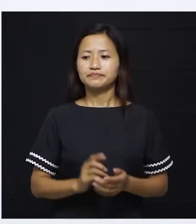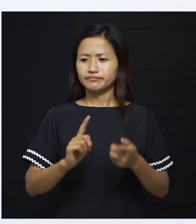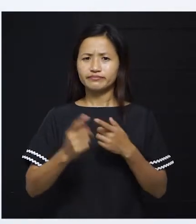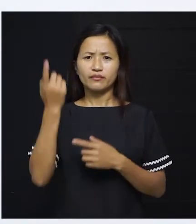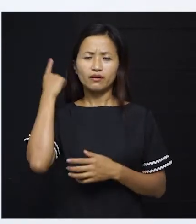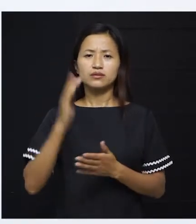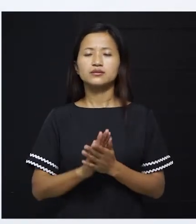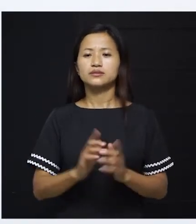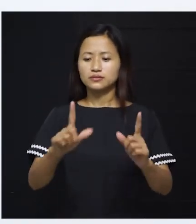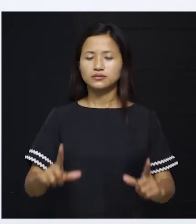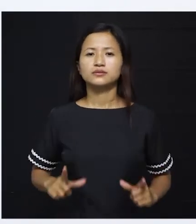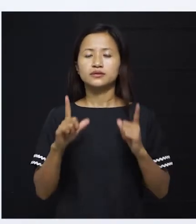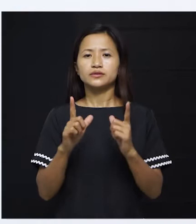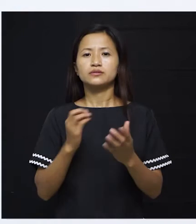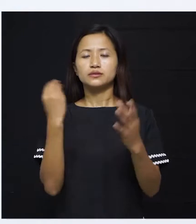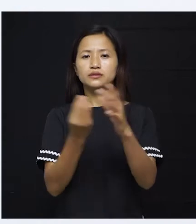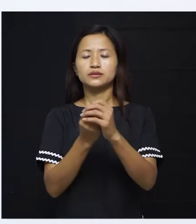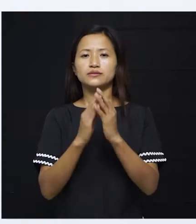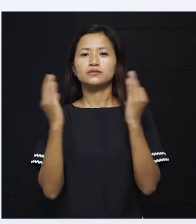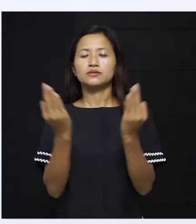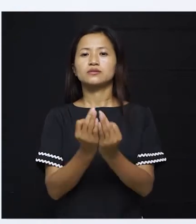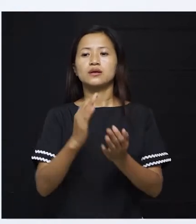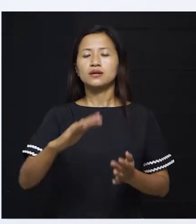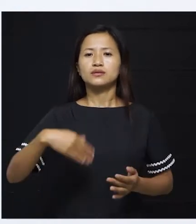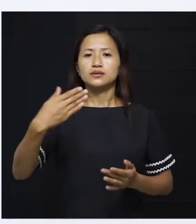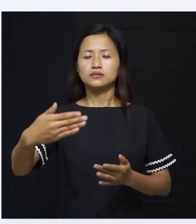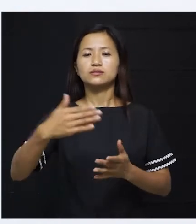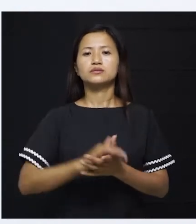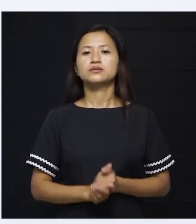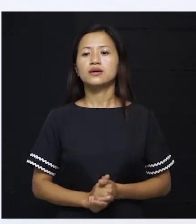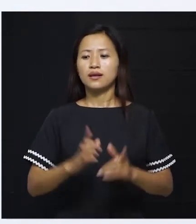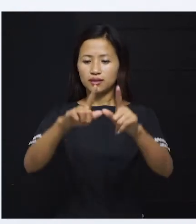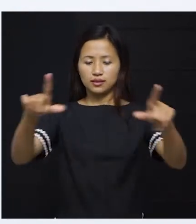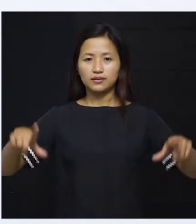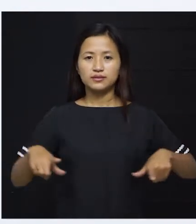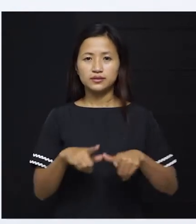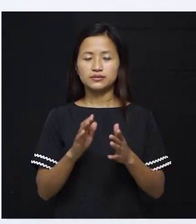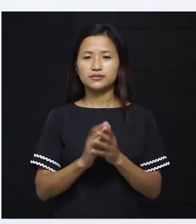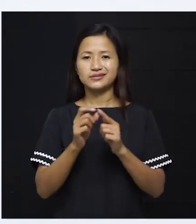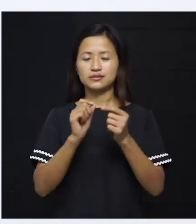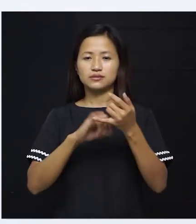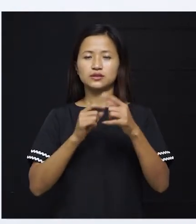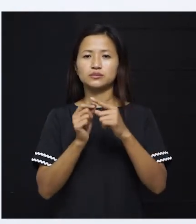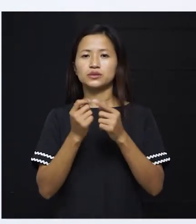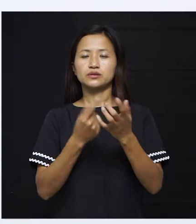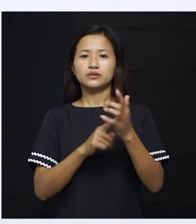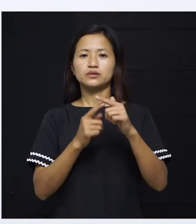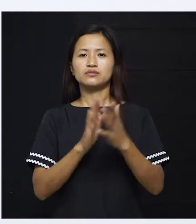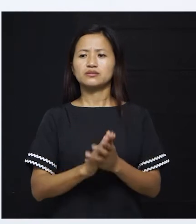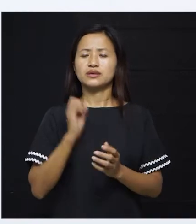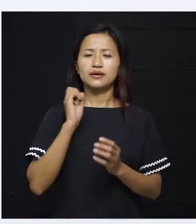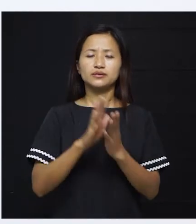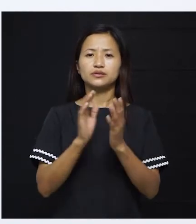were living together as a family, but later on, because of the land disputes, because of some hatred